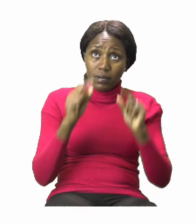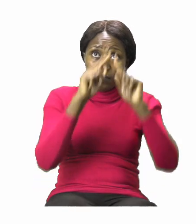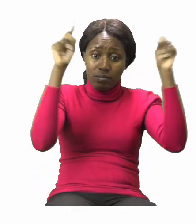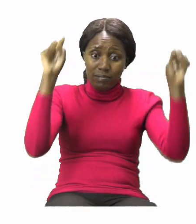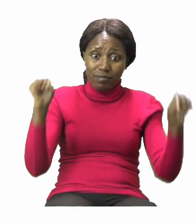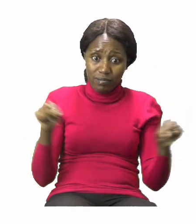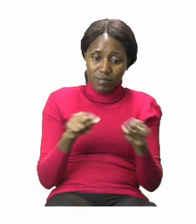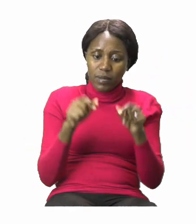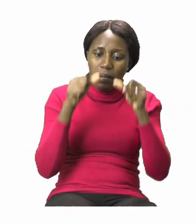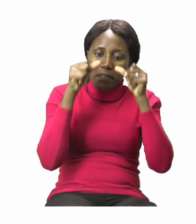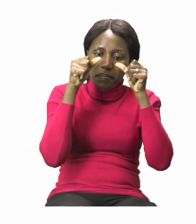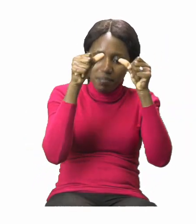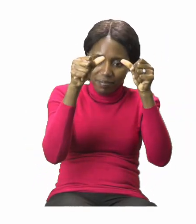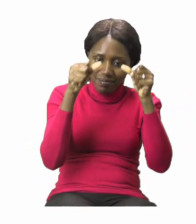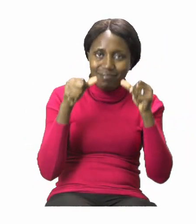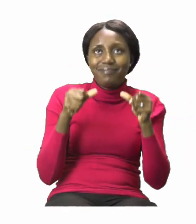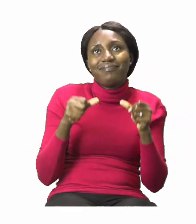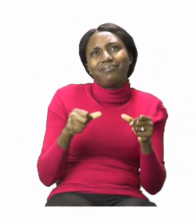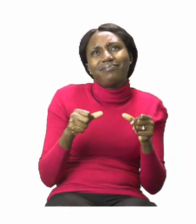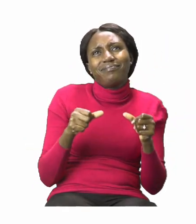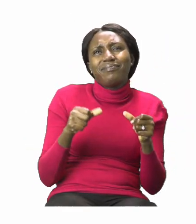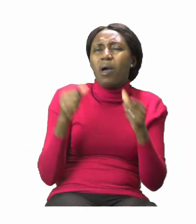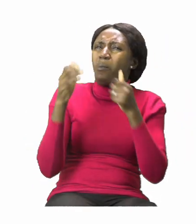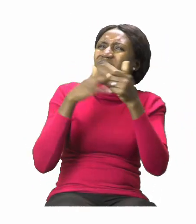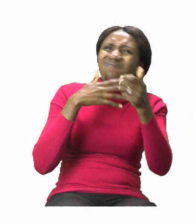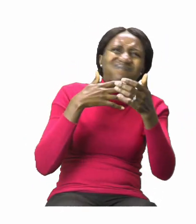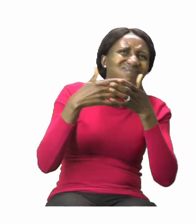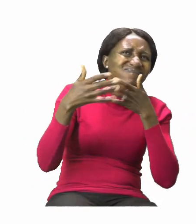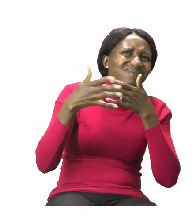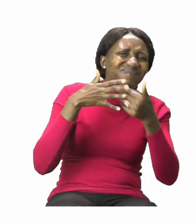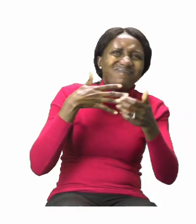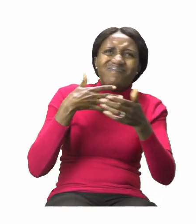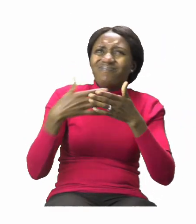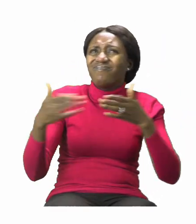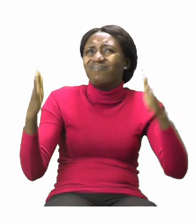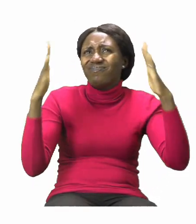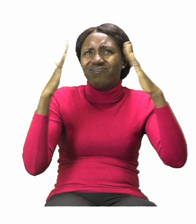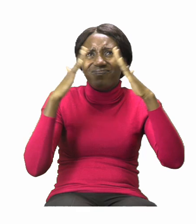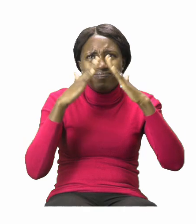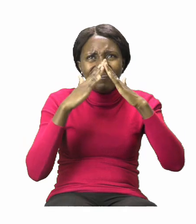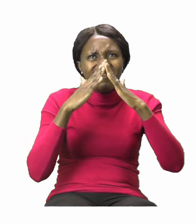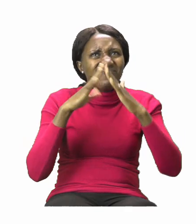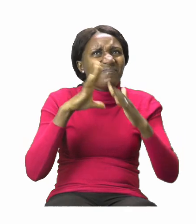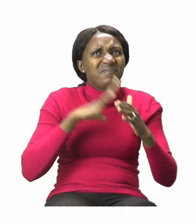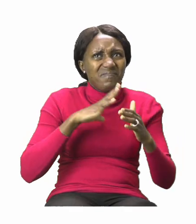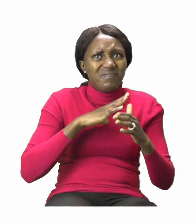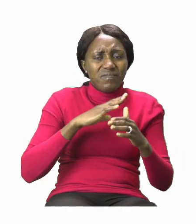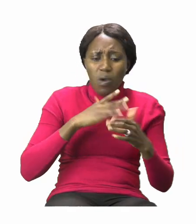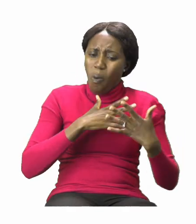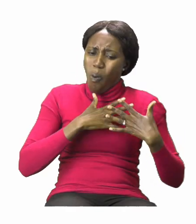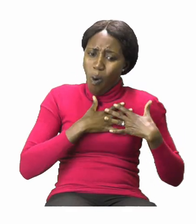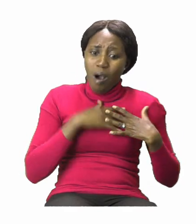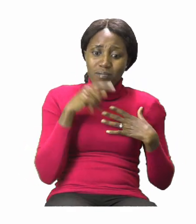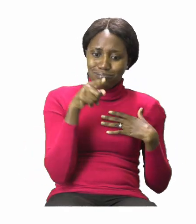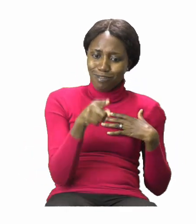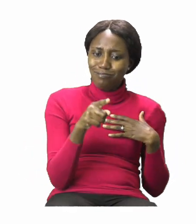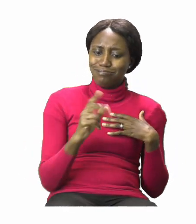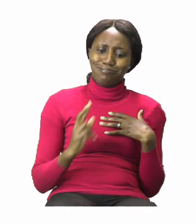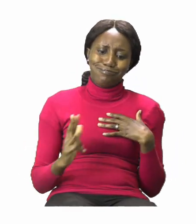be any type of house, so take your time and find the one that you really